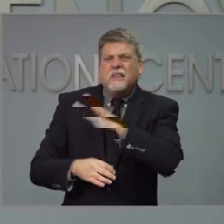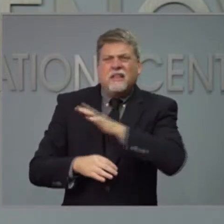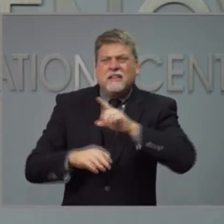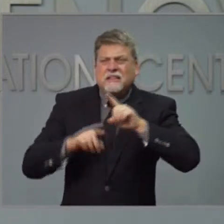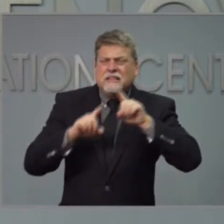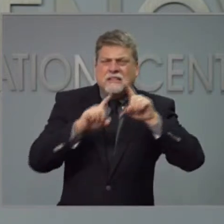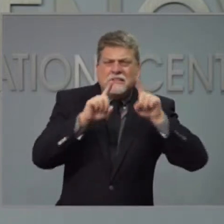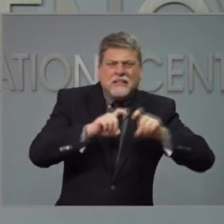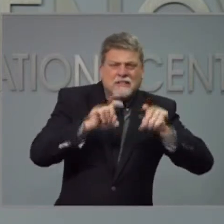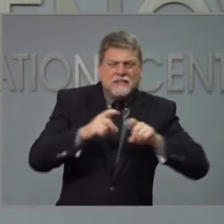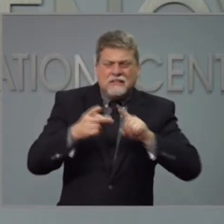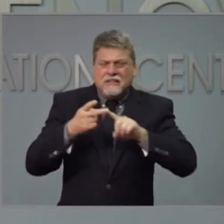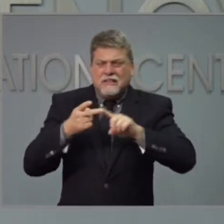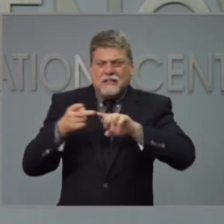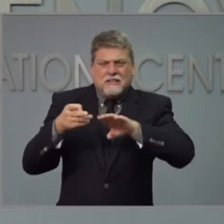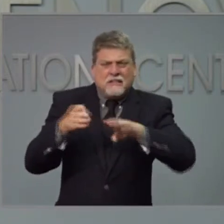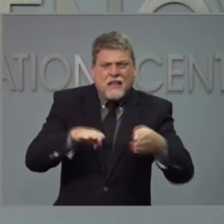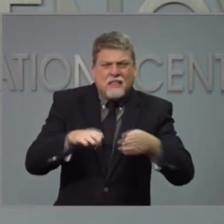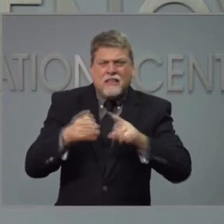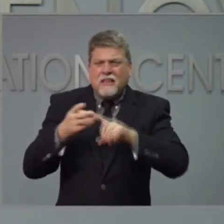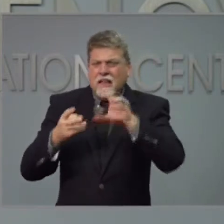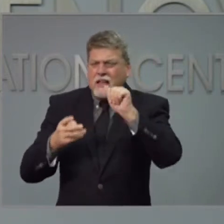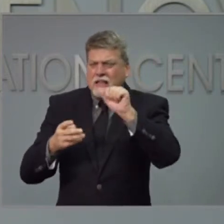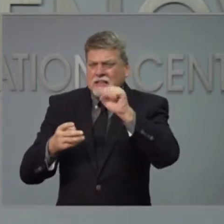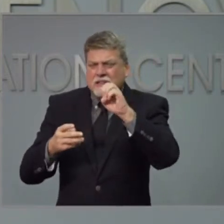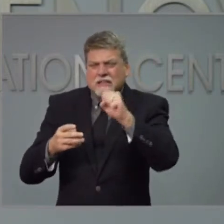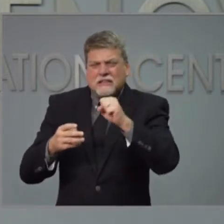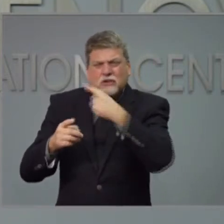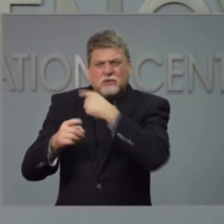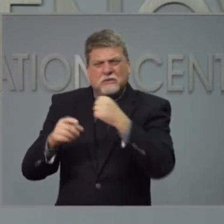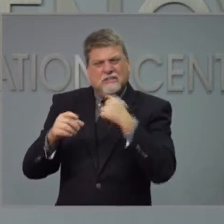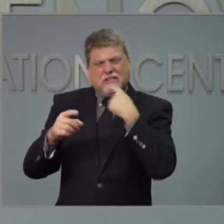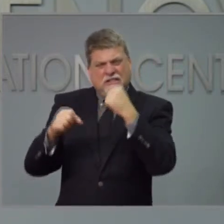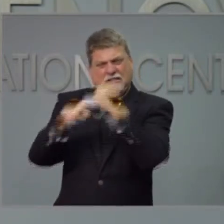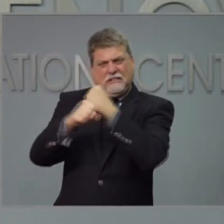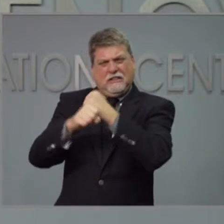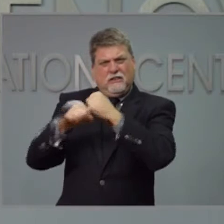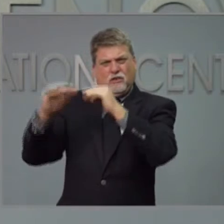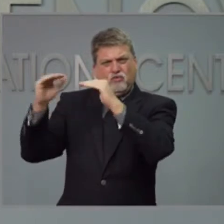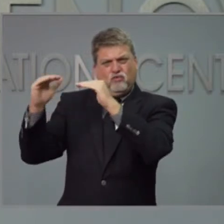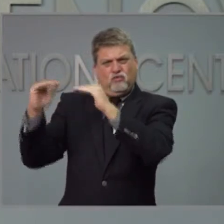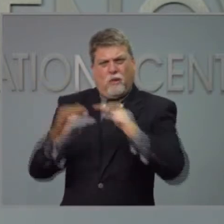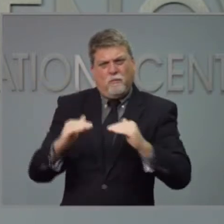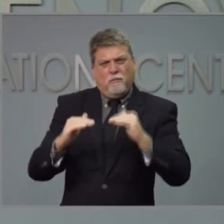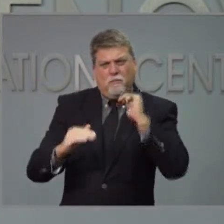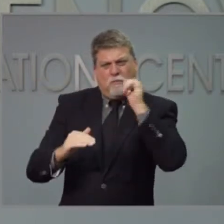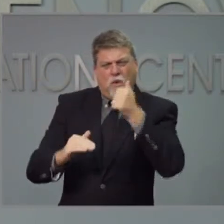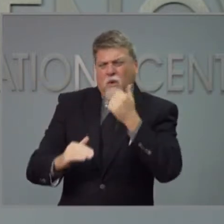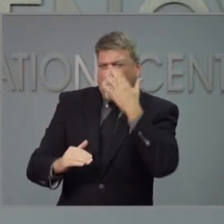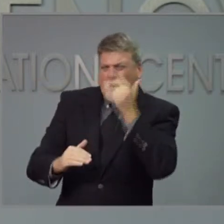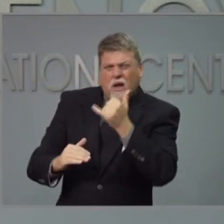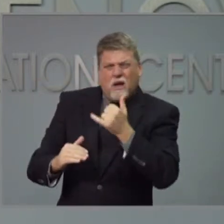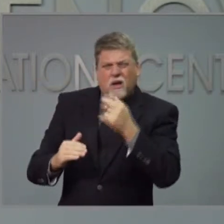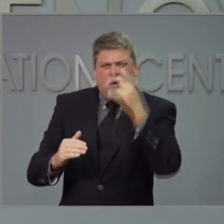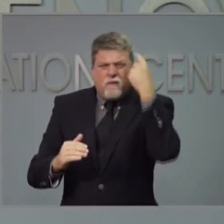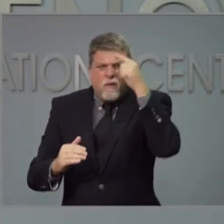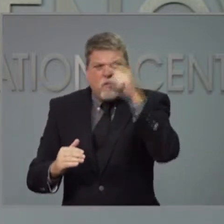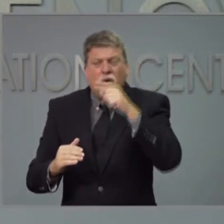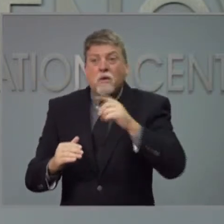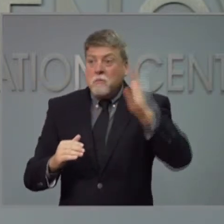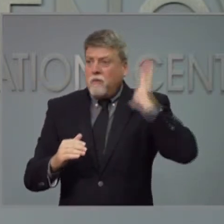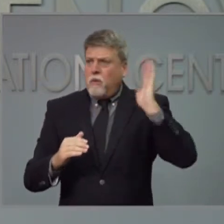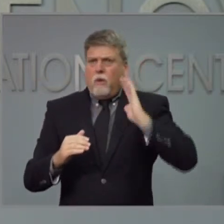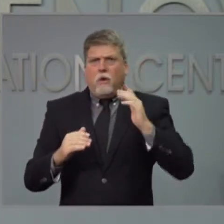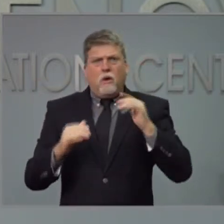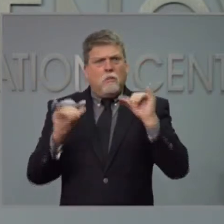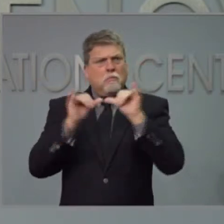and cases numbers, why they are going to be lower than they used to? Can you explain a little bit more about how they've been measured and how